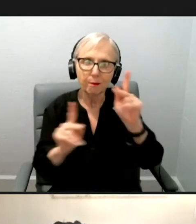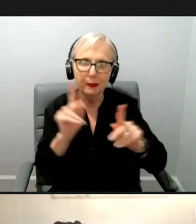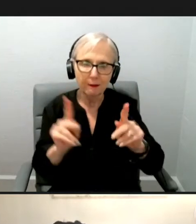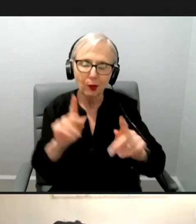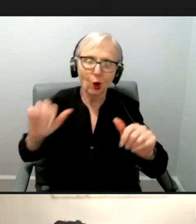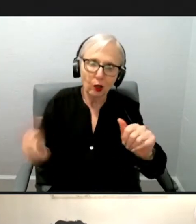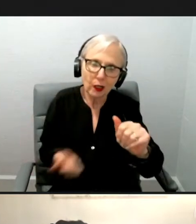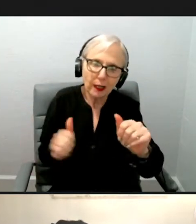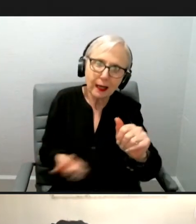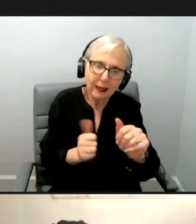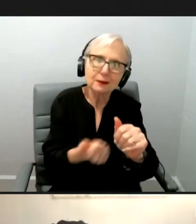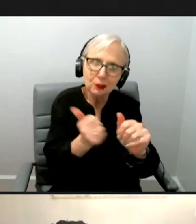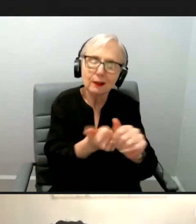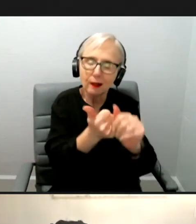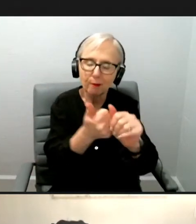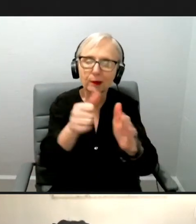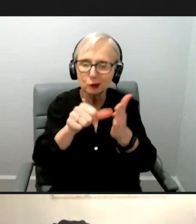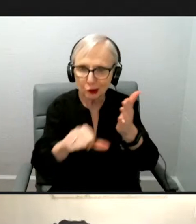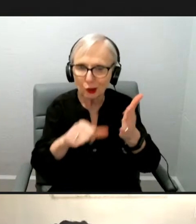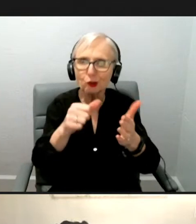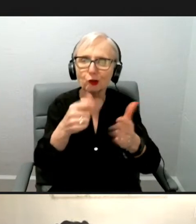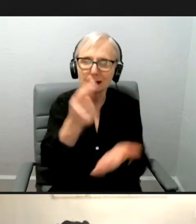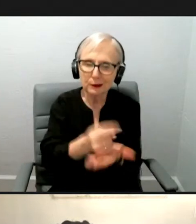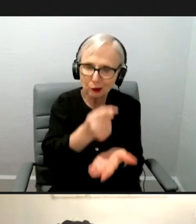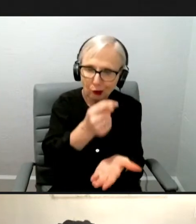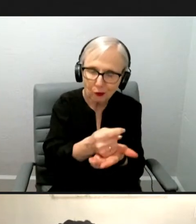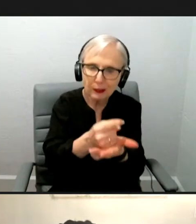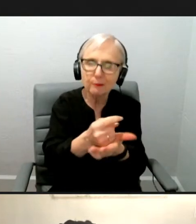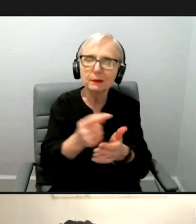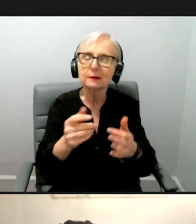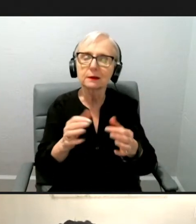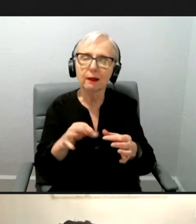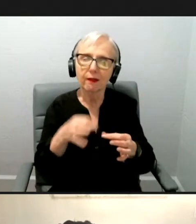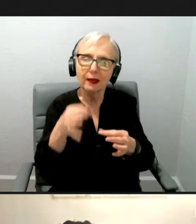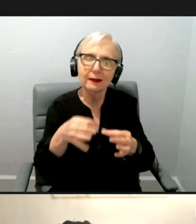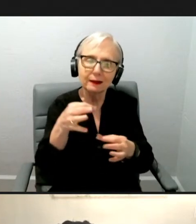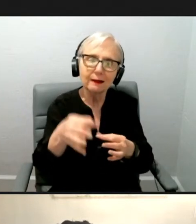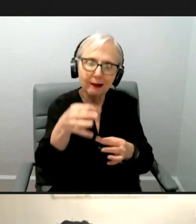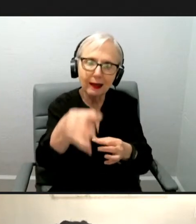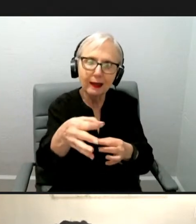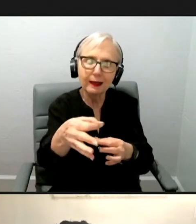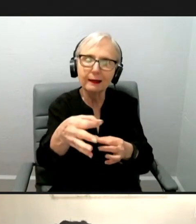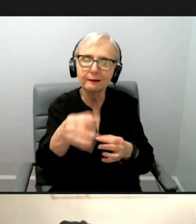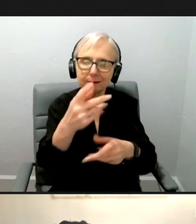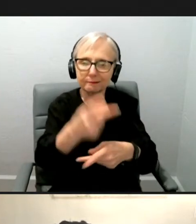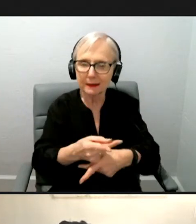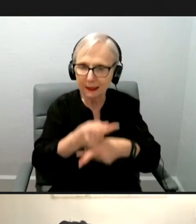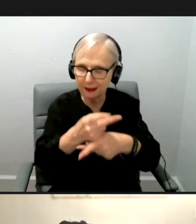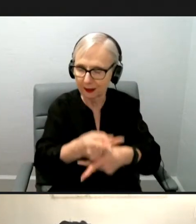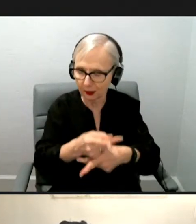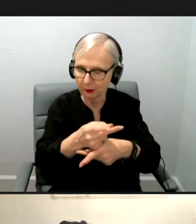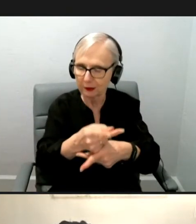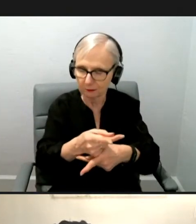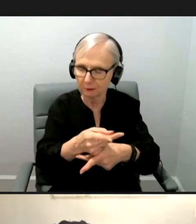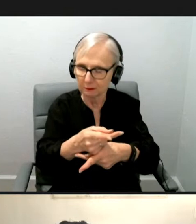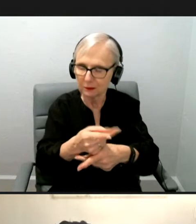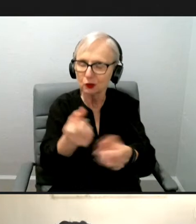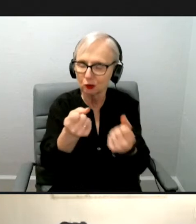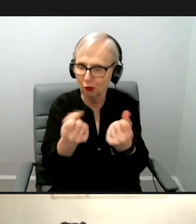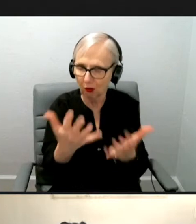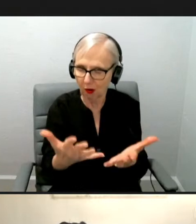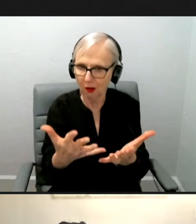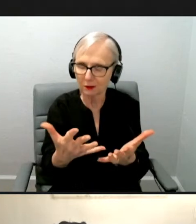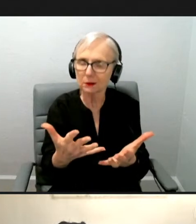up. And so the impact of that delayed care is going to be with us for some time. We continue to work with our hospitals.